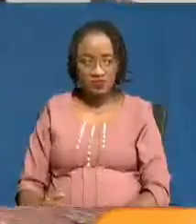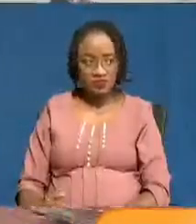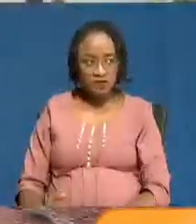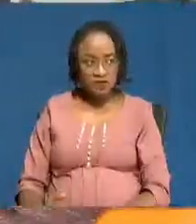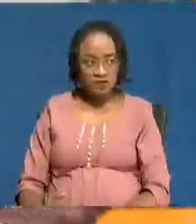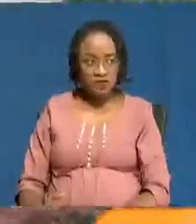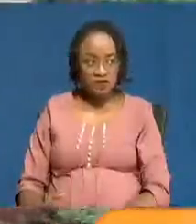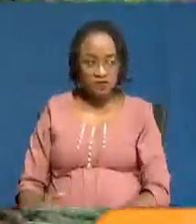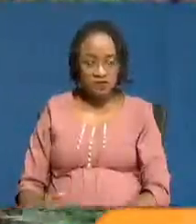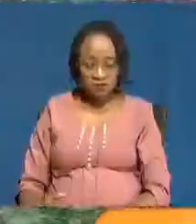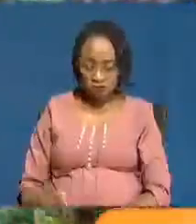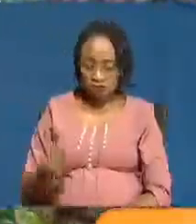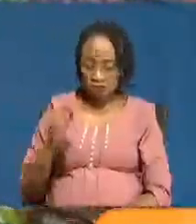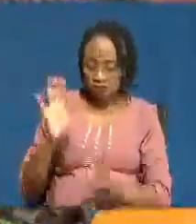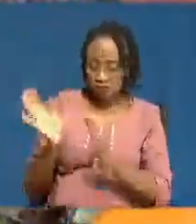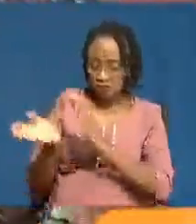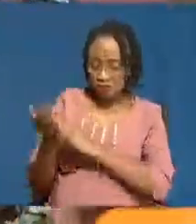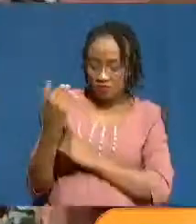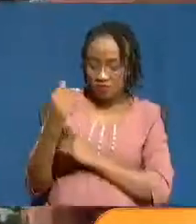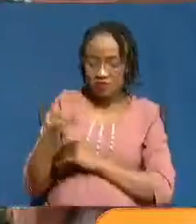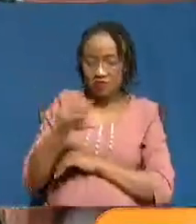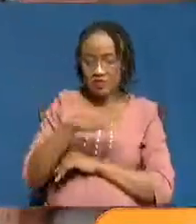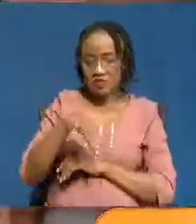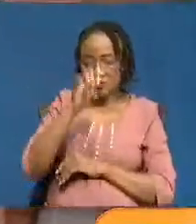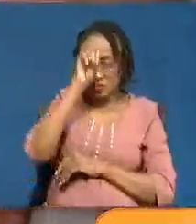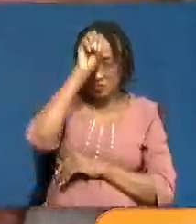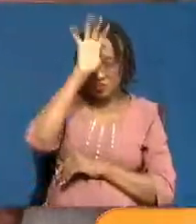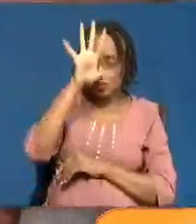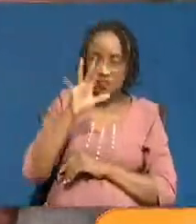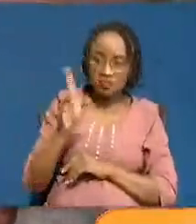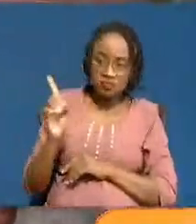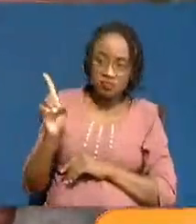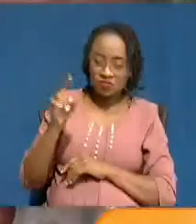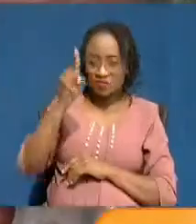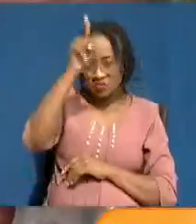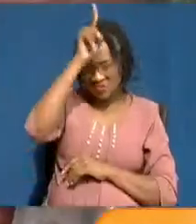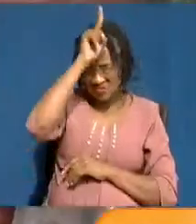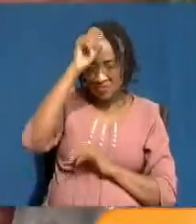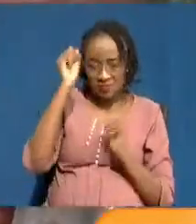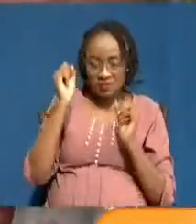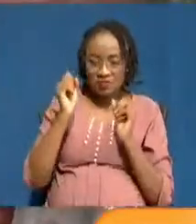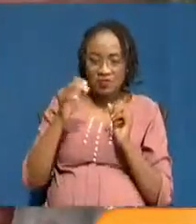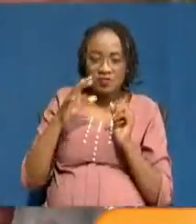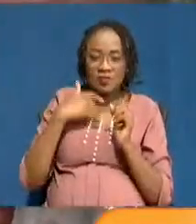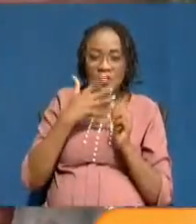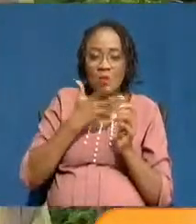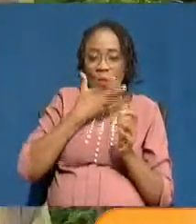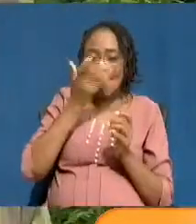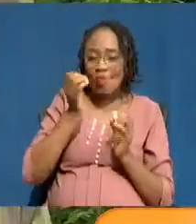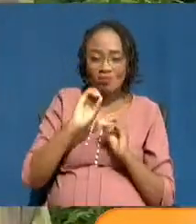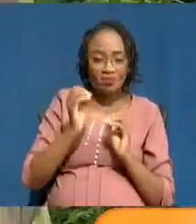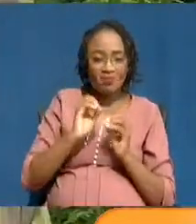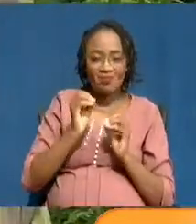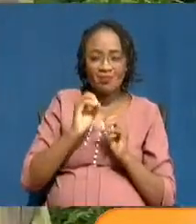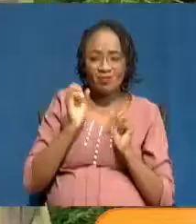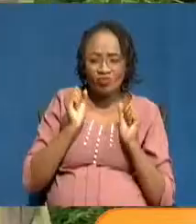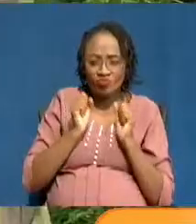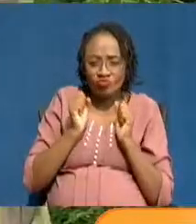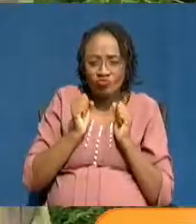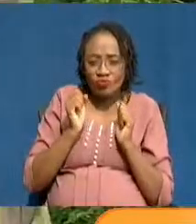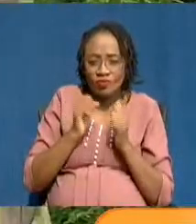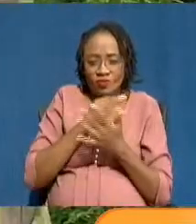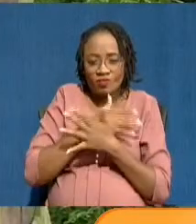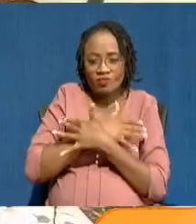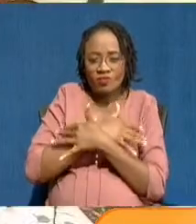The morning in rural Kiambu is cool and overcast, with little warmth reaching the open fields where